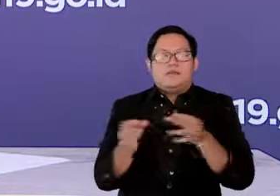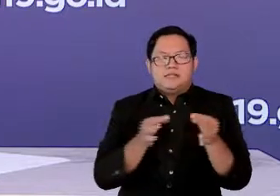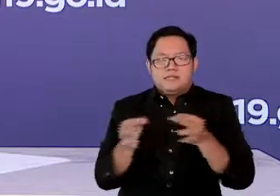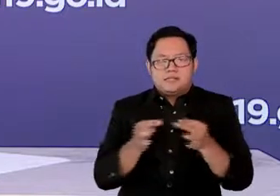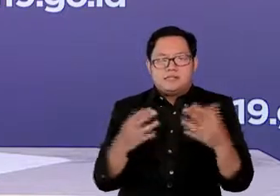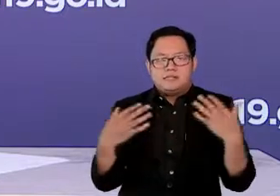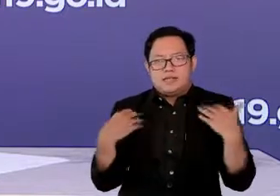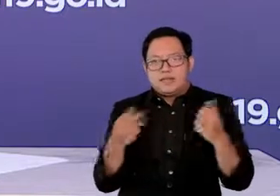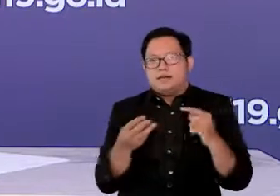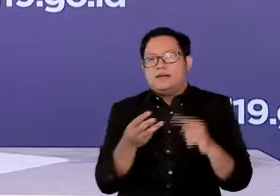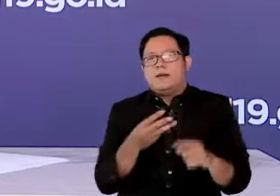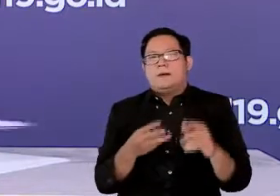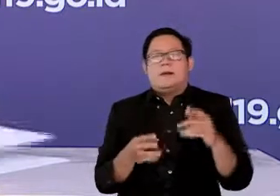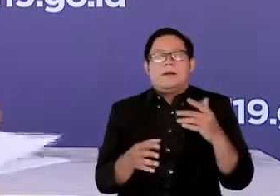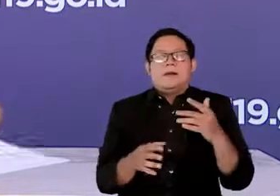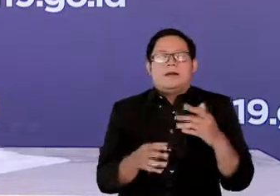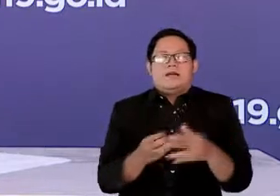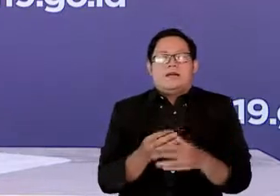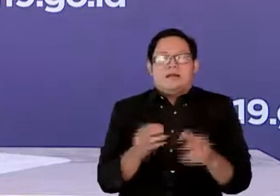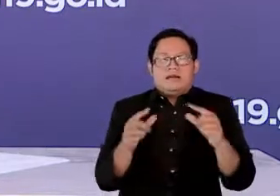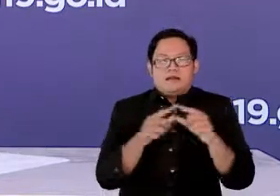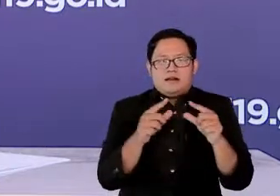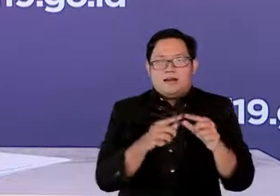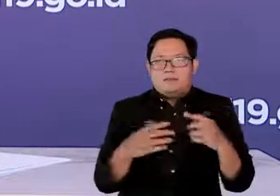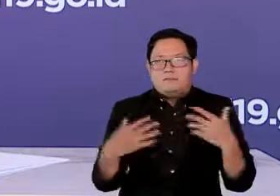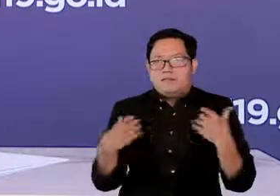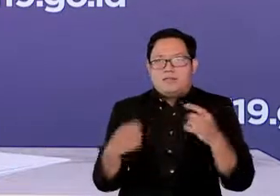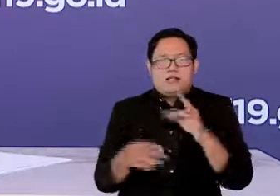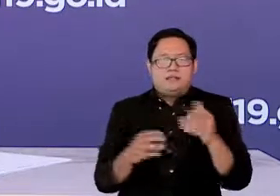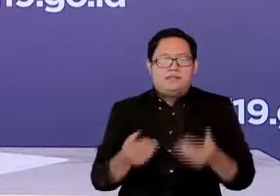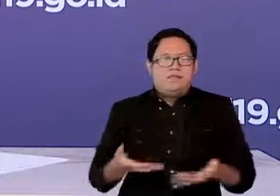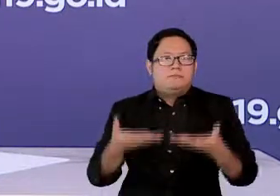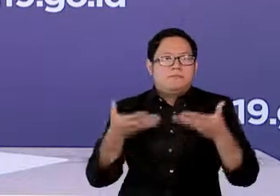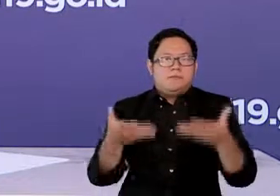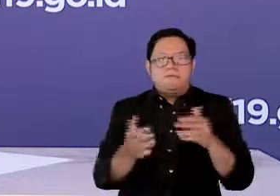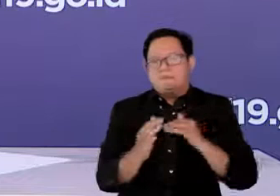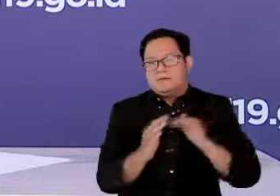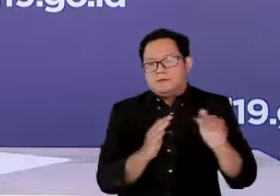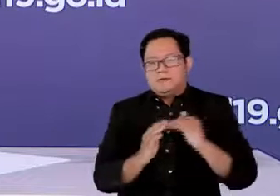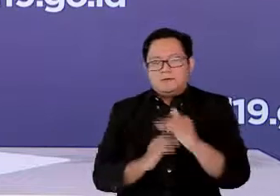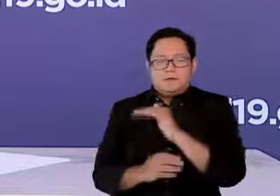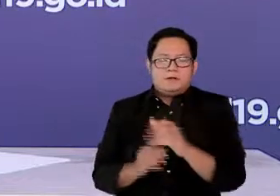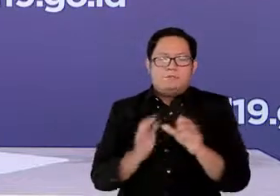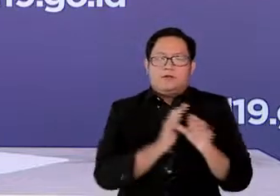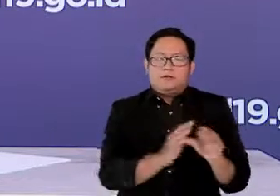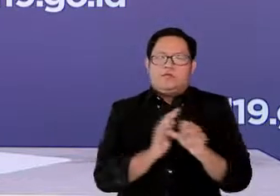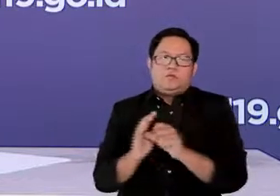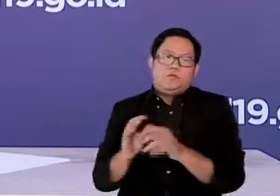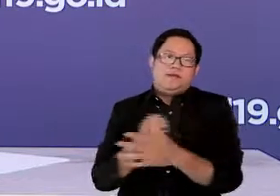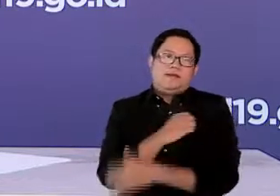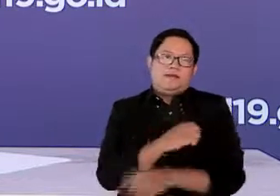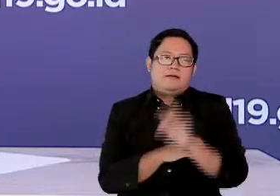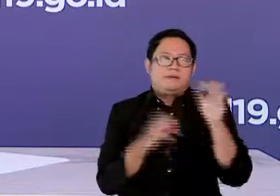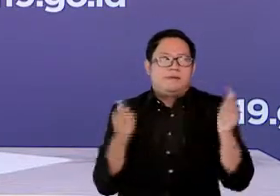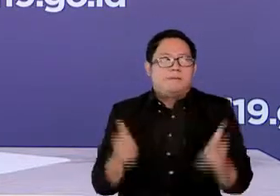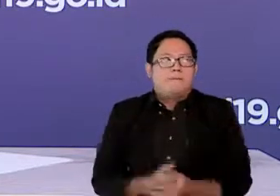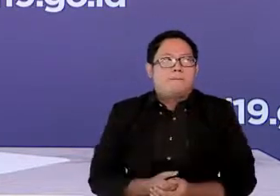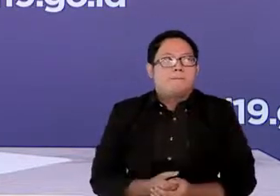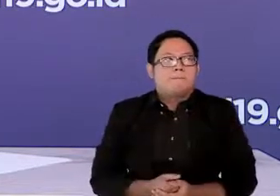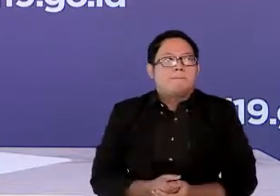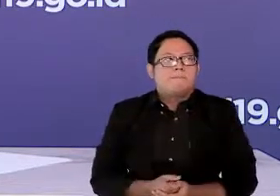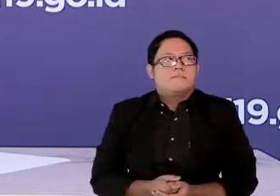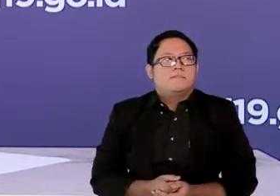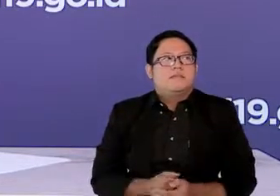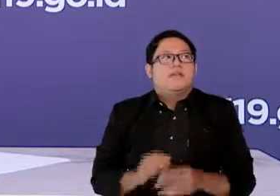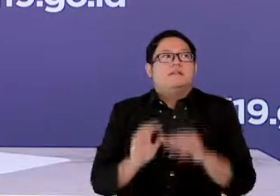quickly. And to conclude, I would like to address a few things. Regulations stipulated in the addendum